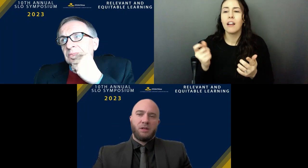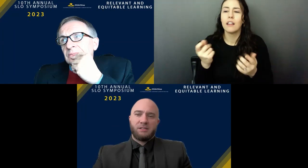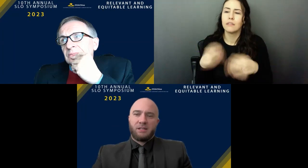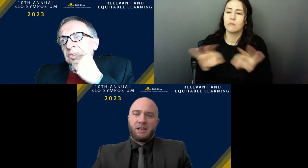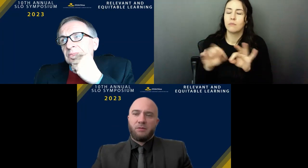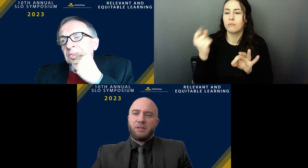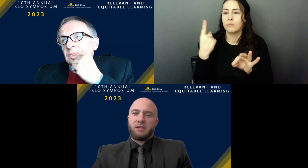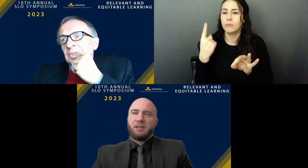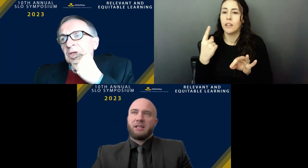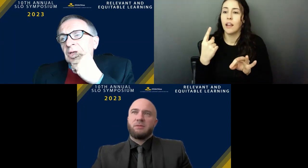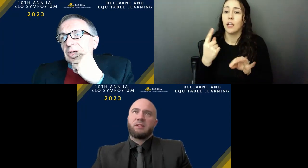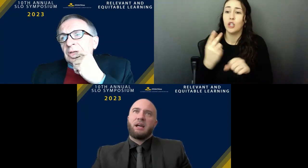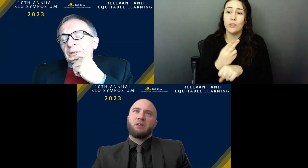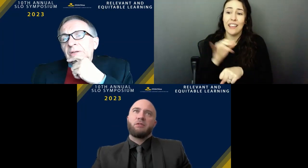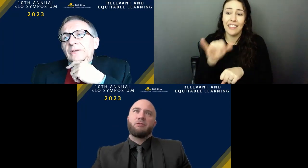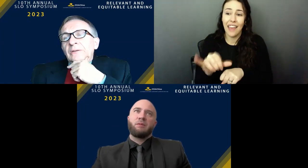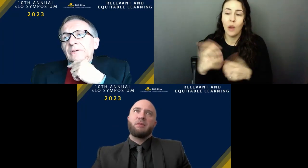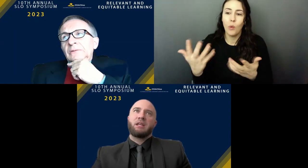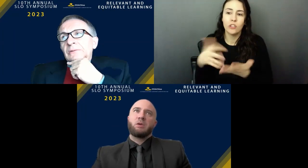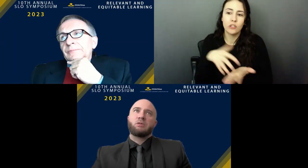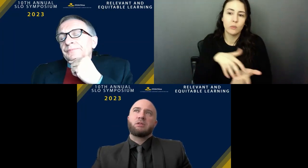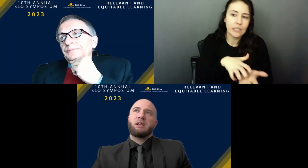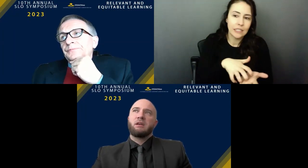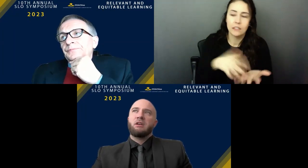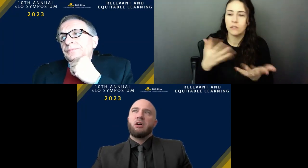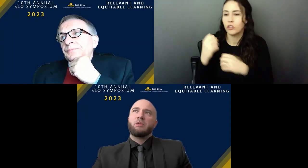of utilizing that would be the key aspect. And how do we frame that